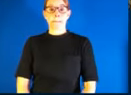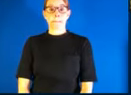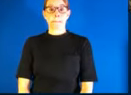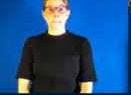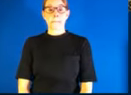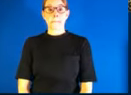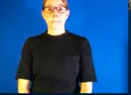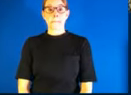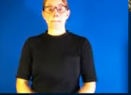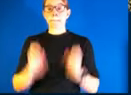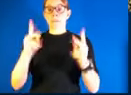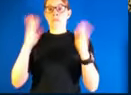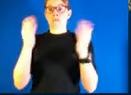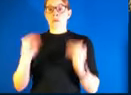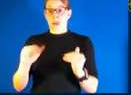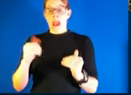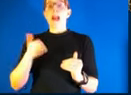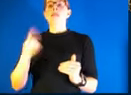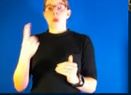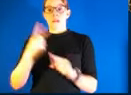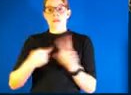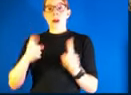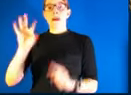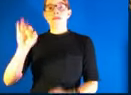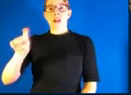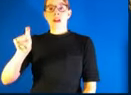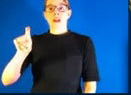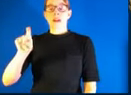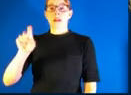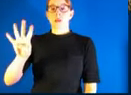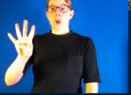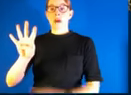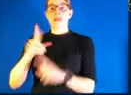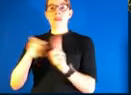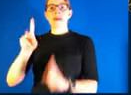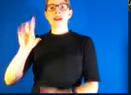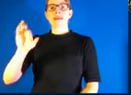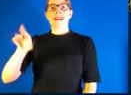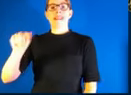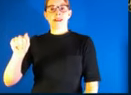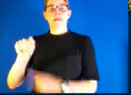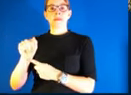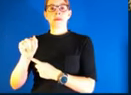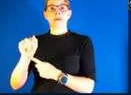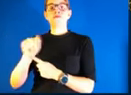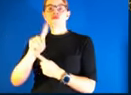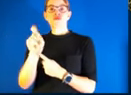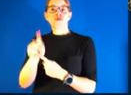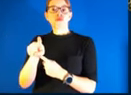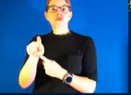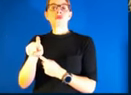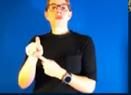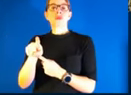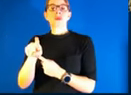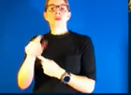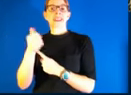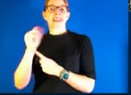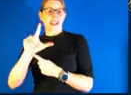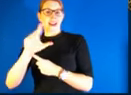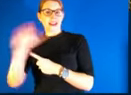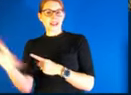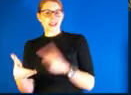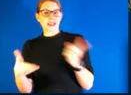Okay, I do have one, though, from Fox 4 this morning from Cara. Question is, and Dr. Hawkinson, jump in, and Gail Schutz, I'm going to introduce you here in just